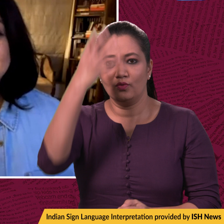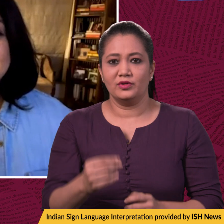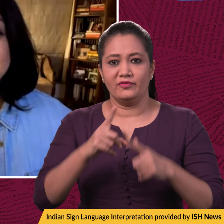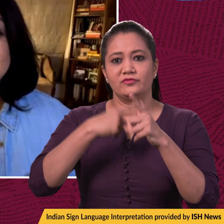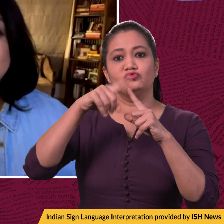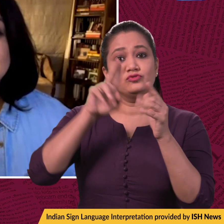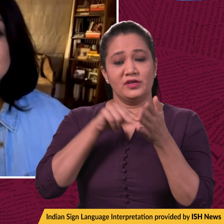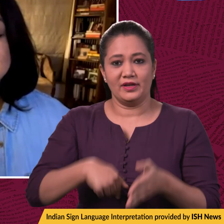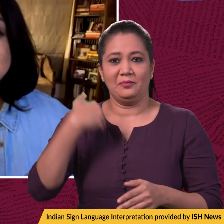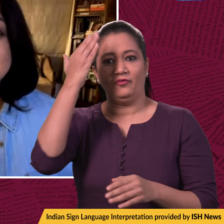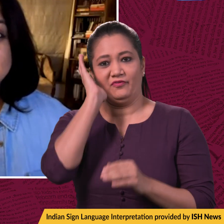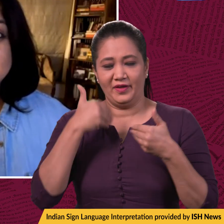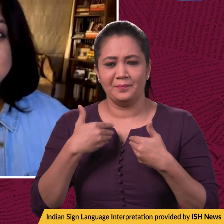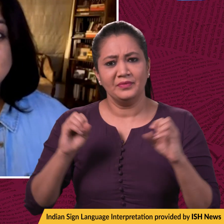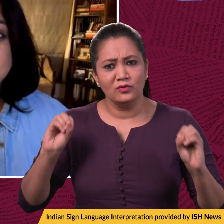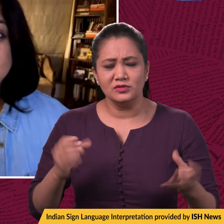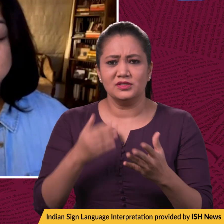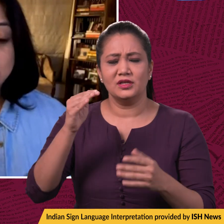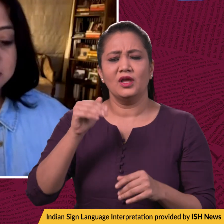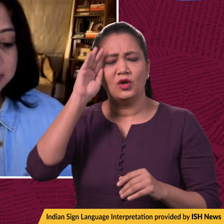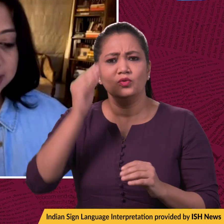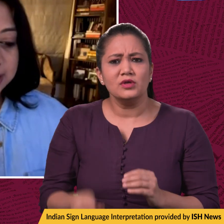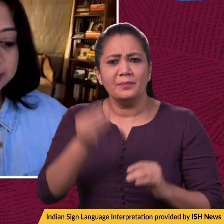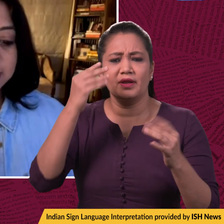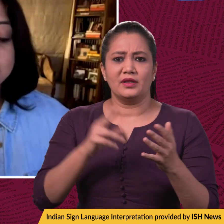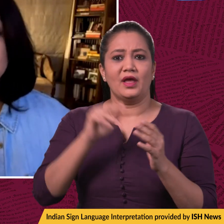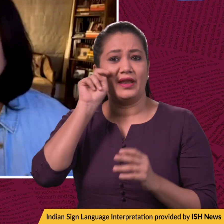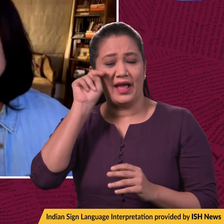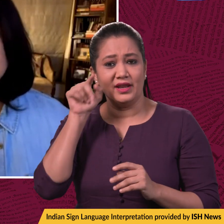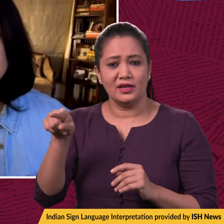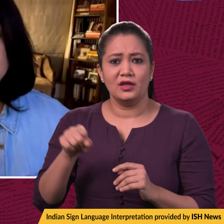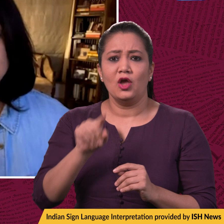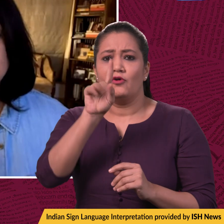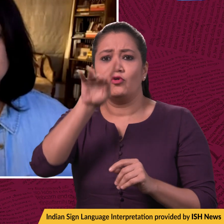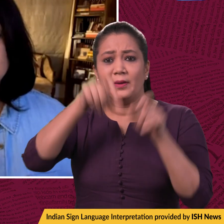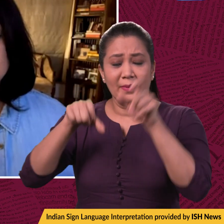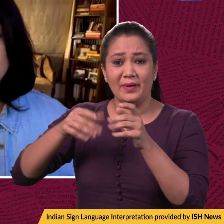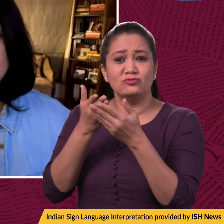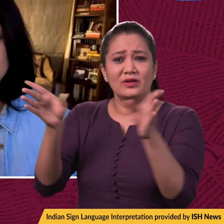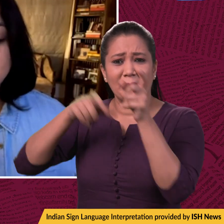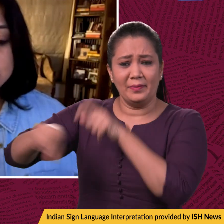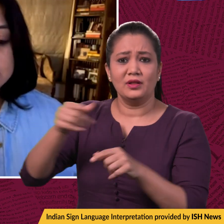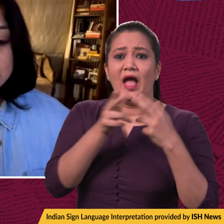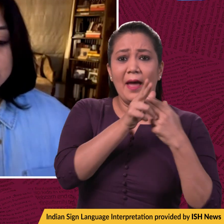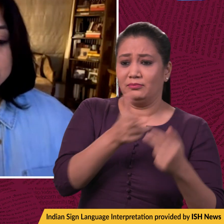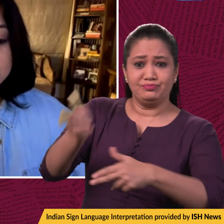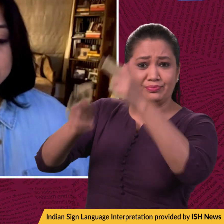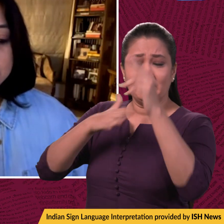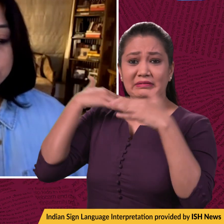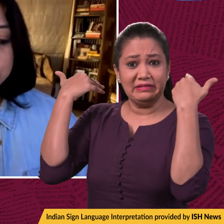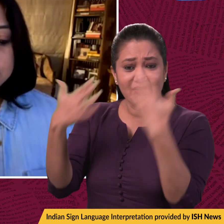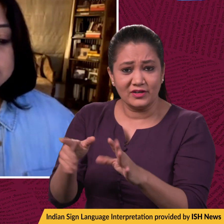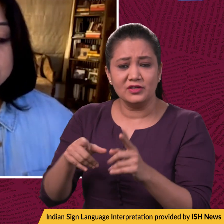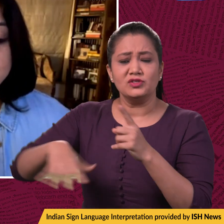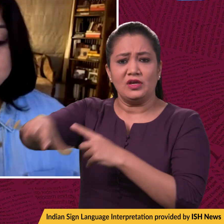This is Just the News. I'm Faye. Let's get started with an update from Nagaland. After 14 civilians were killed by security forces in the